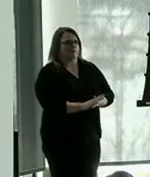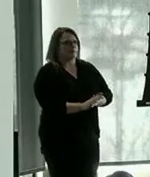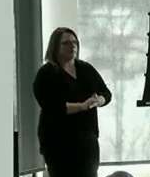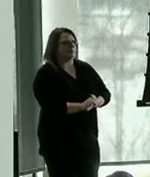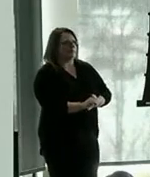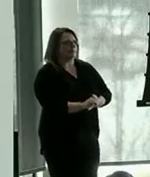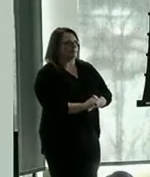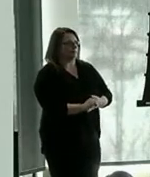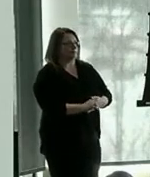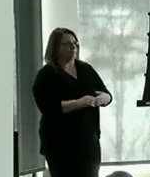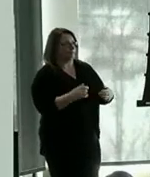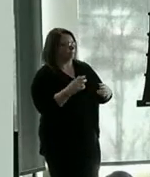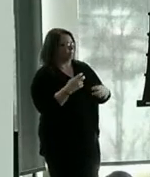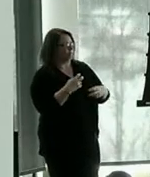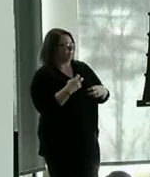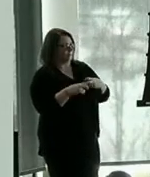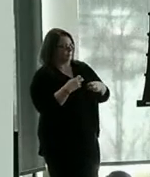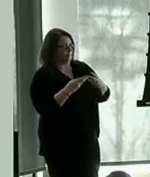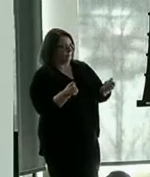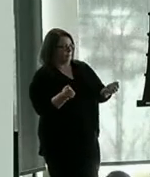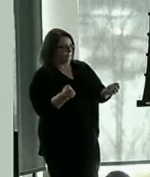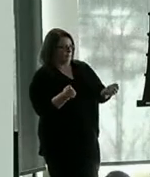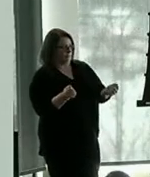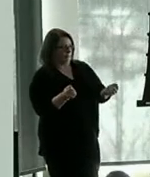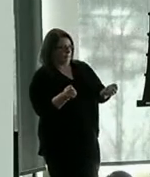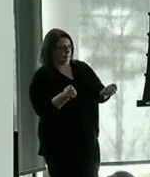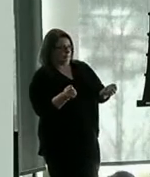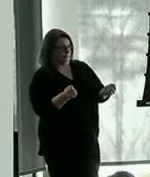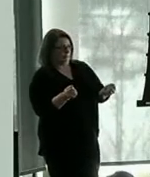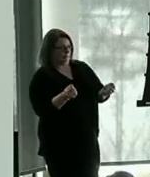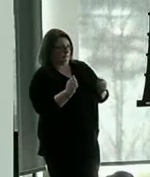Did we get that issue fixed, Sheila? We're working on it?